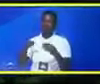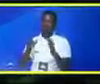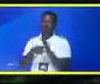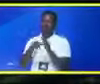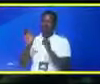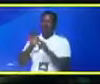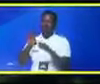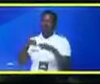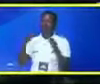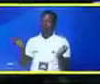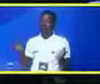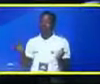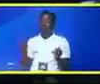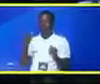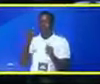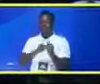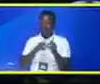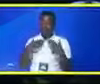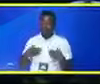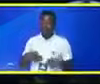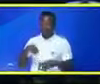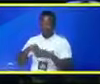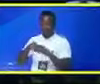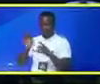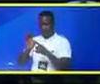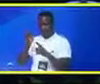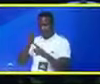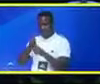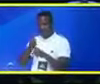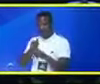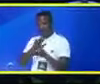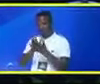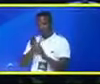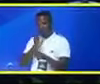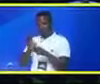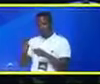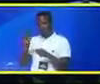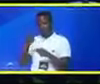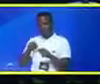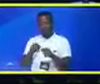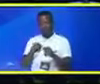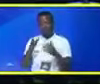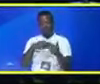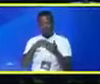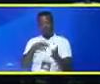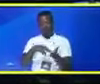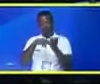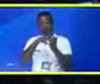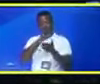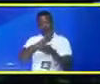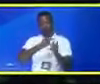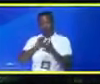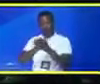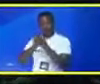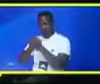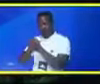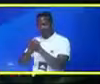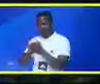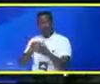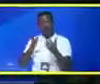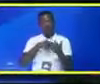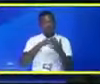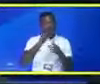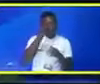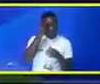city opens, everybody within that city will be compelled to acknowledge what you represent, whether politically,